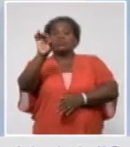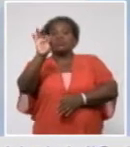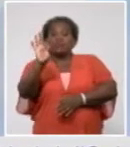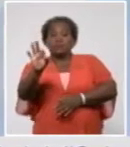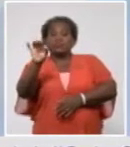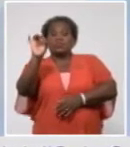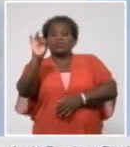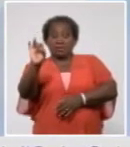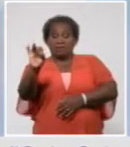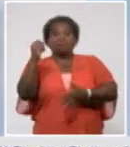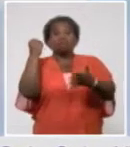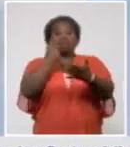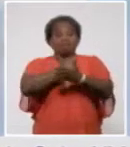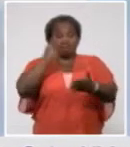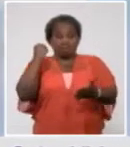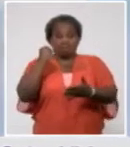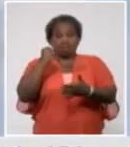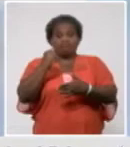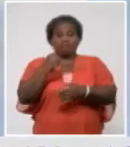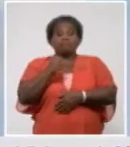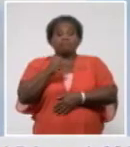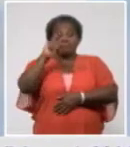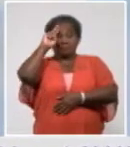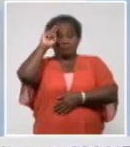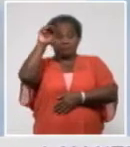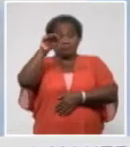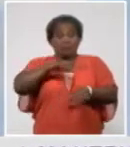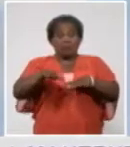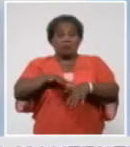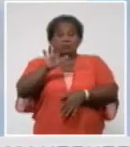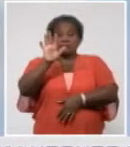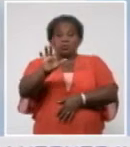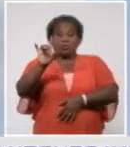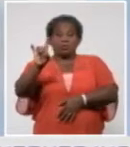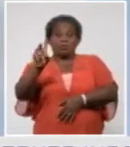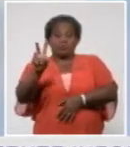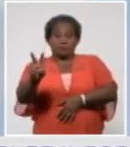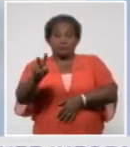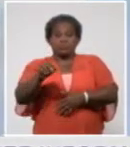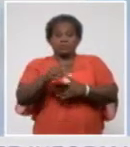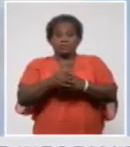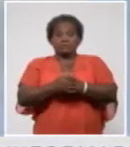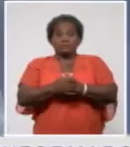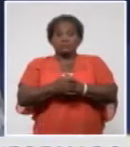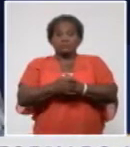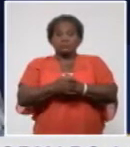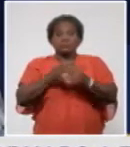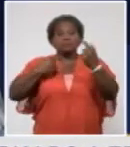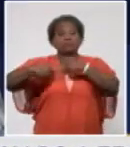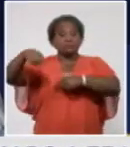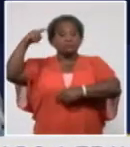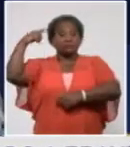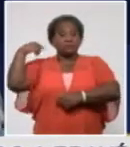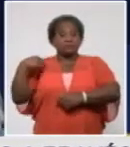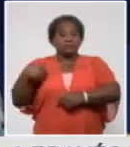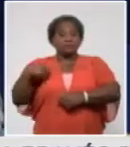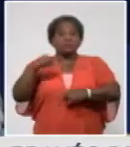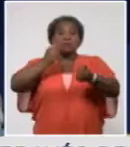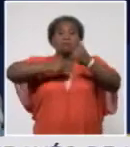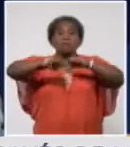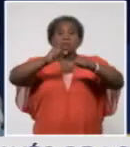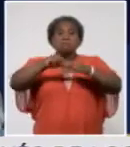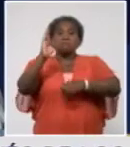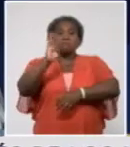1,187 are suspected cases, and 592 are confirmed active cases. Yesterday,